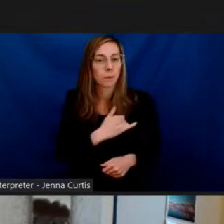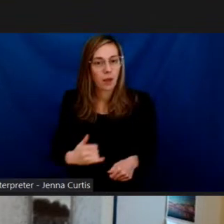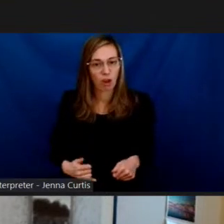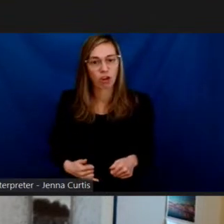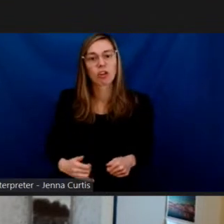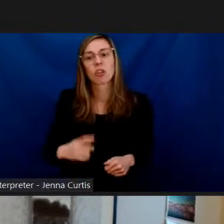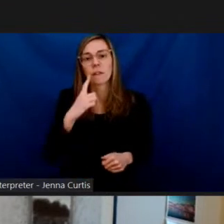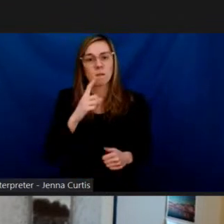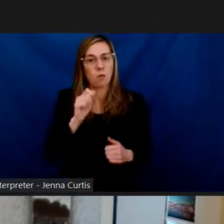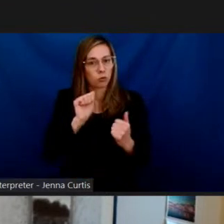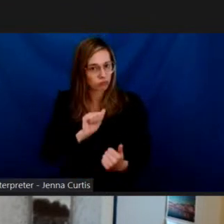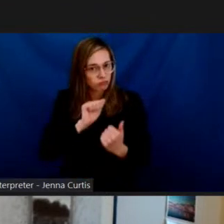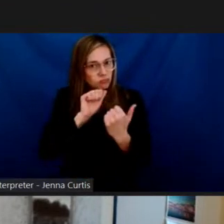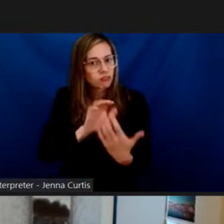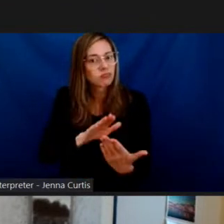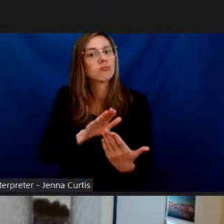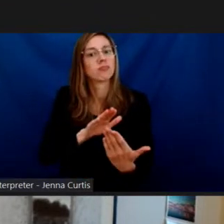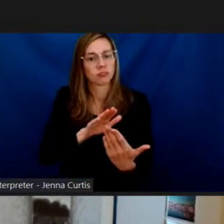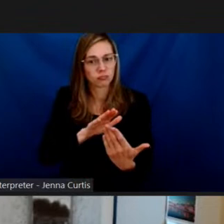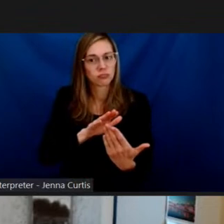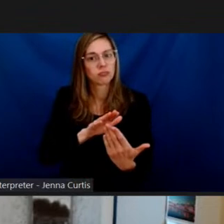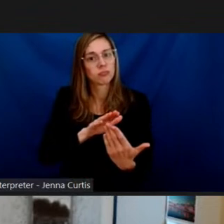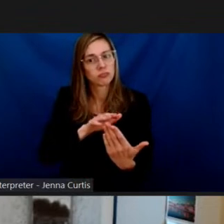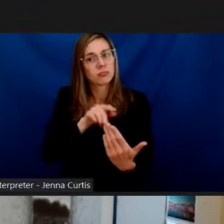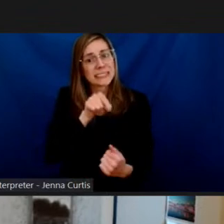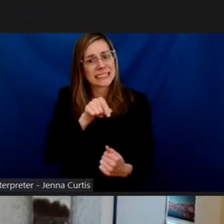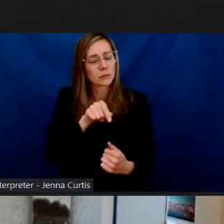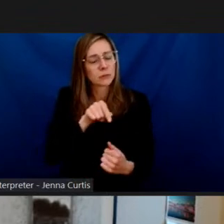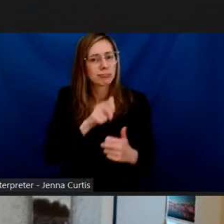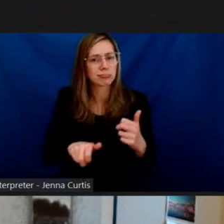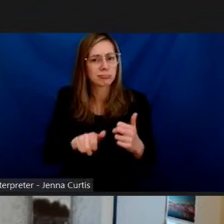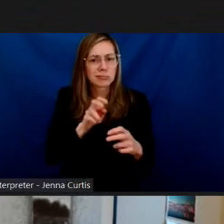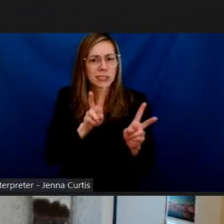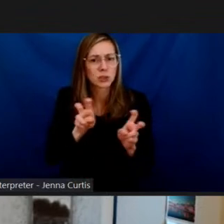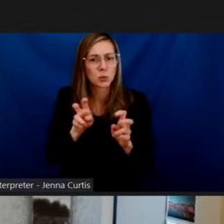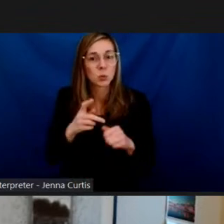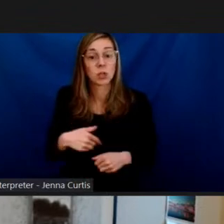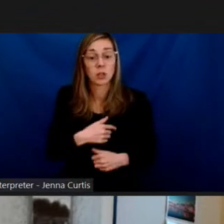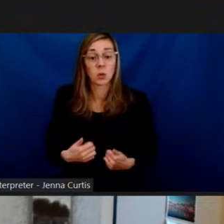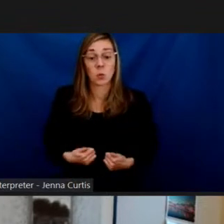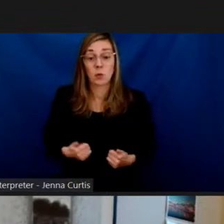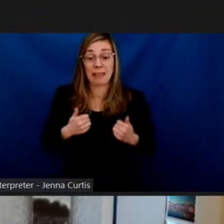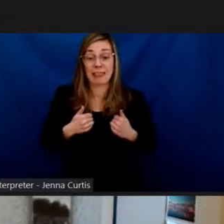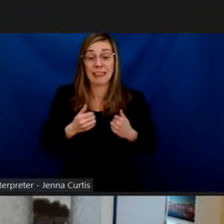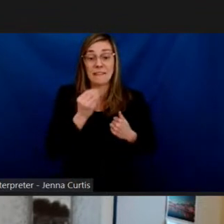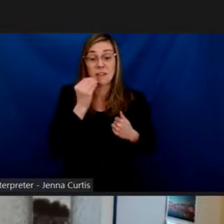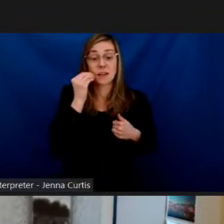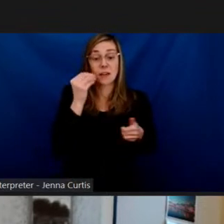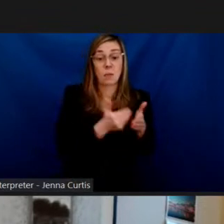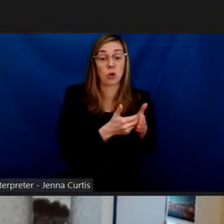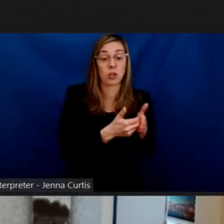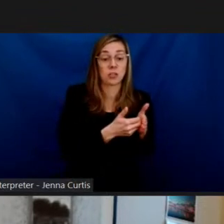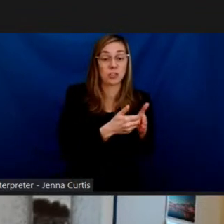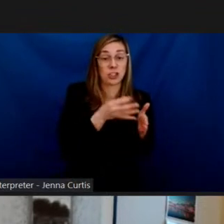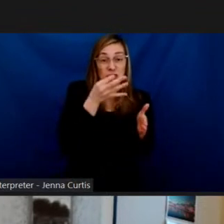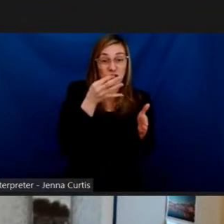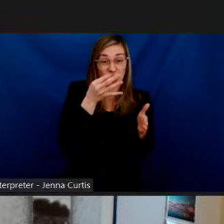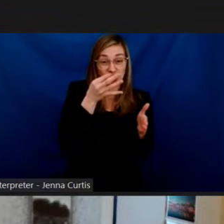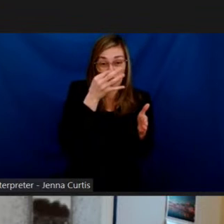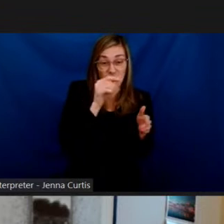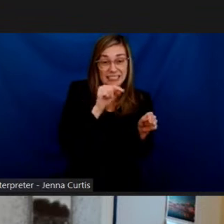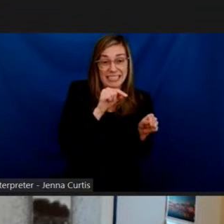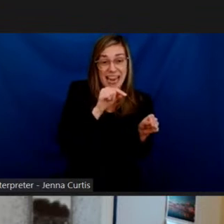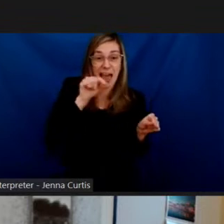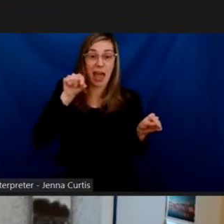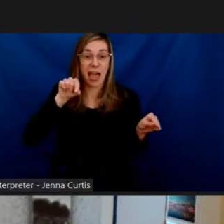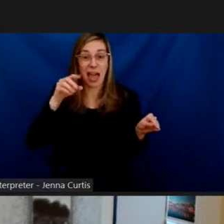this really difficult issue. We live in a neighborhood just outside that 1,000-foot radius.